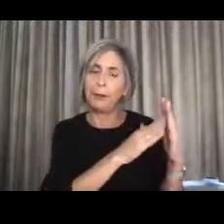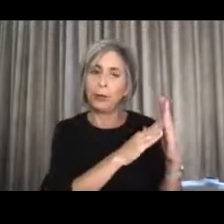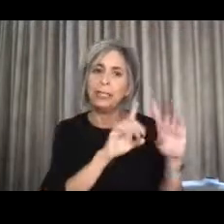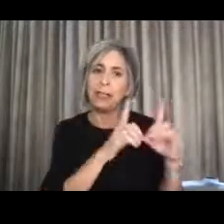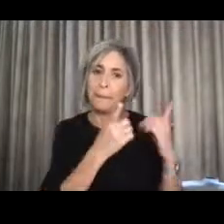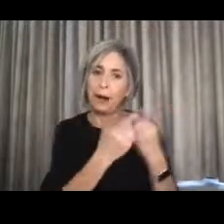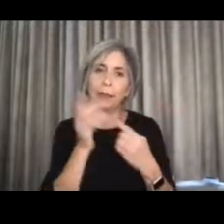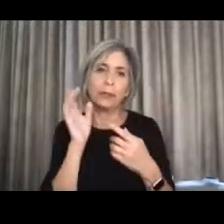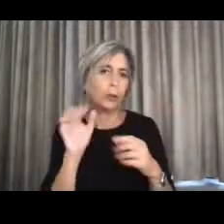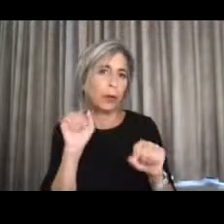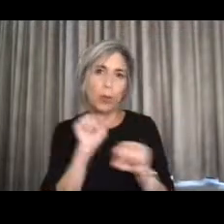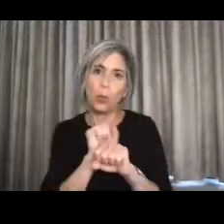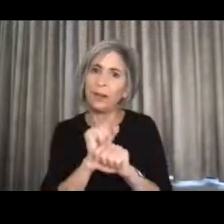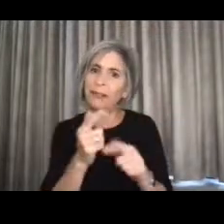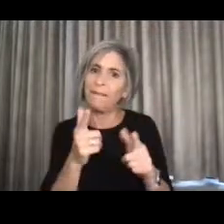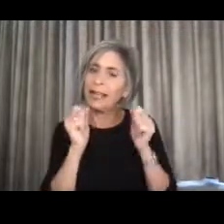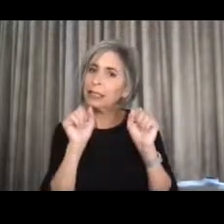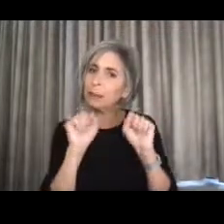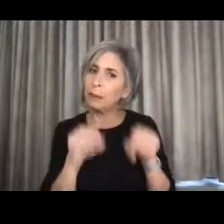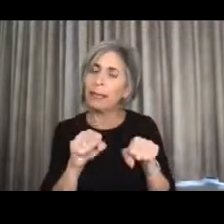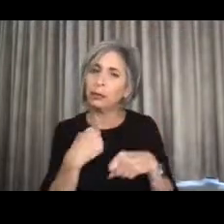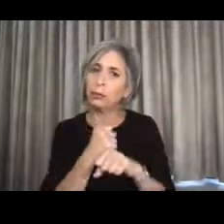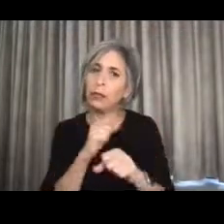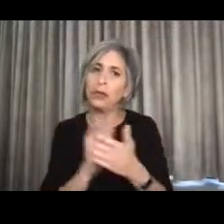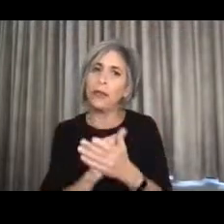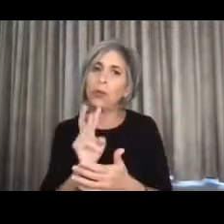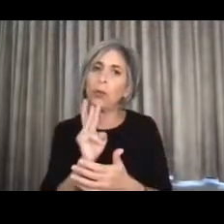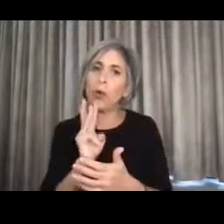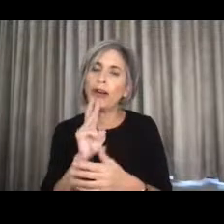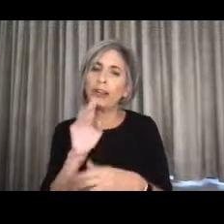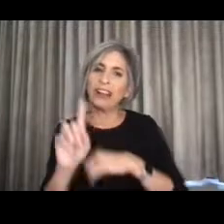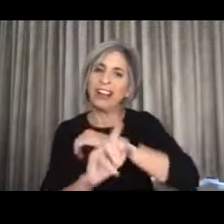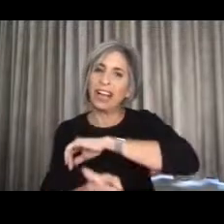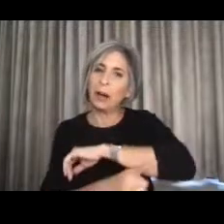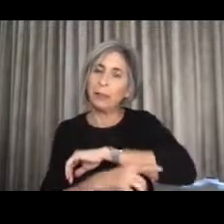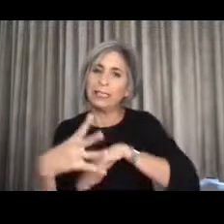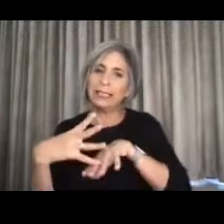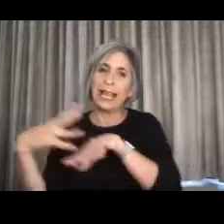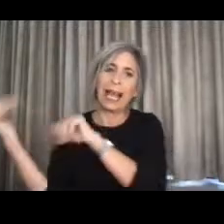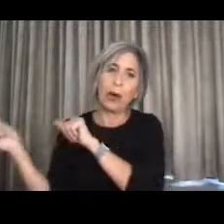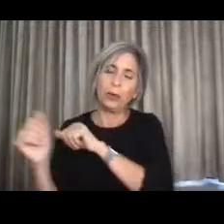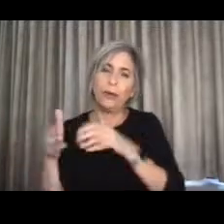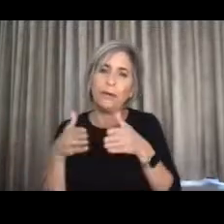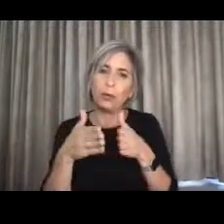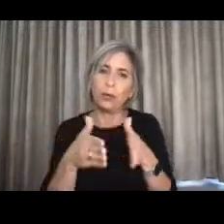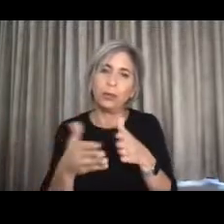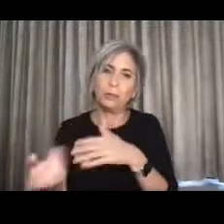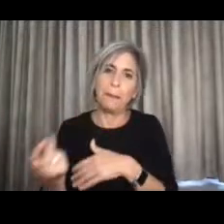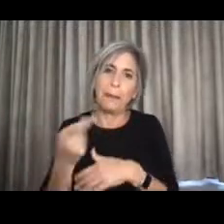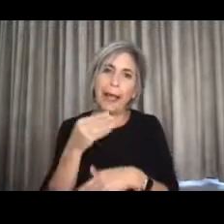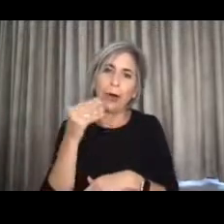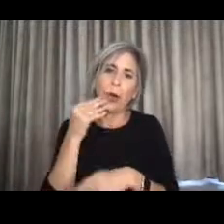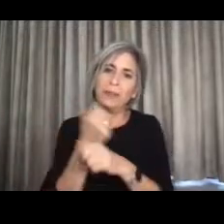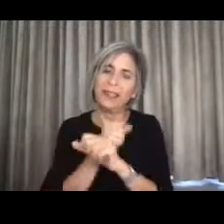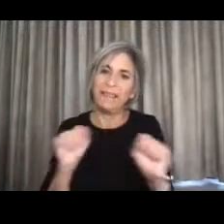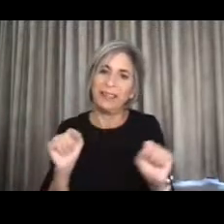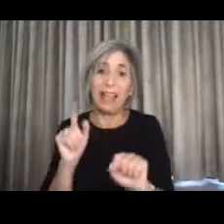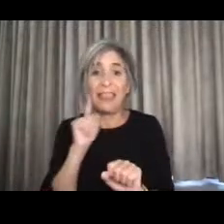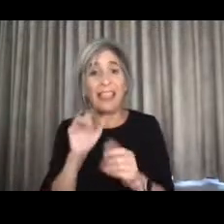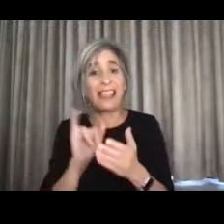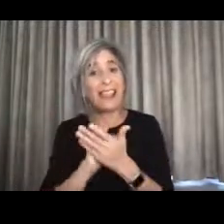departments will work as fast as they can to make sure debris and water is out of the roads to get everybody back to their homes safely. I think that